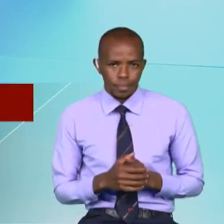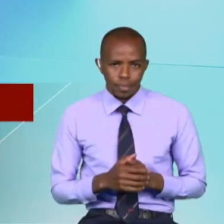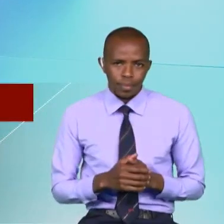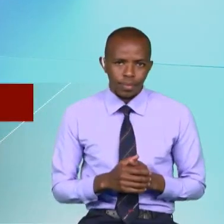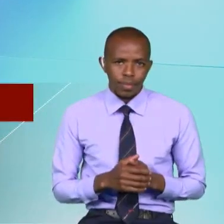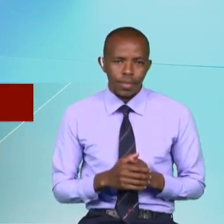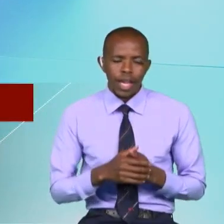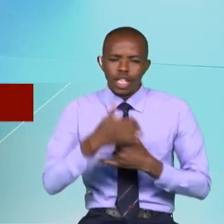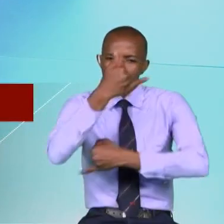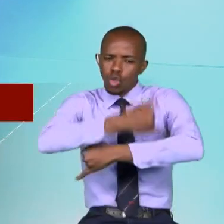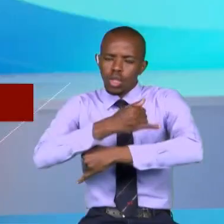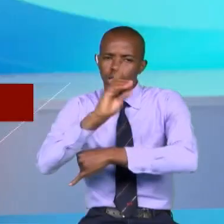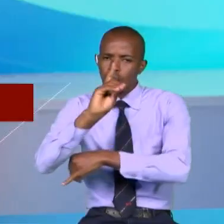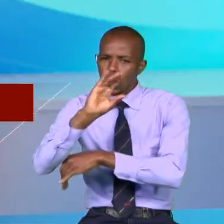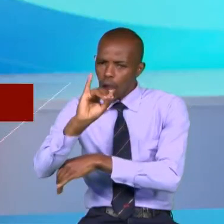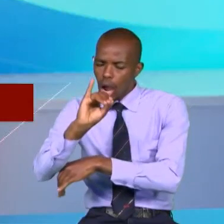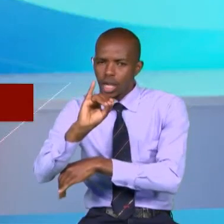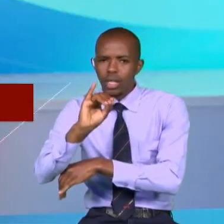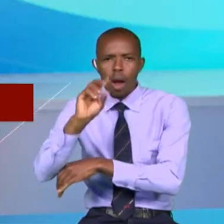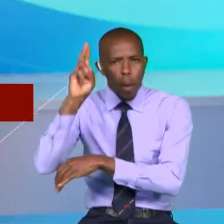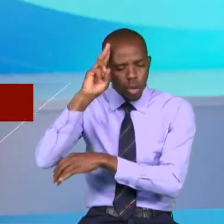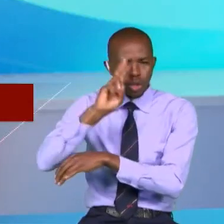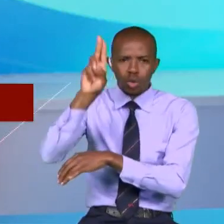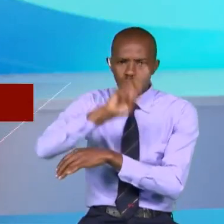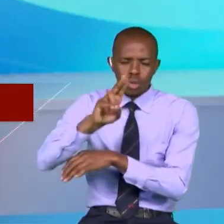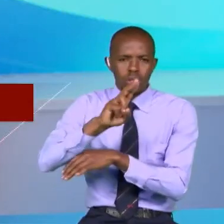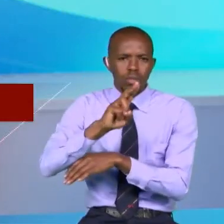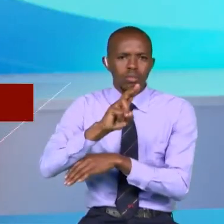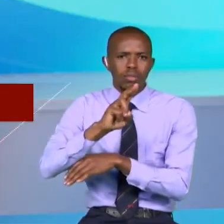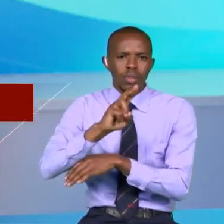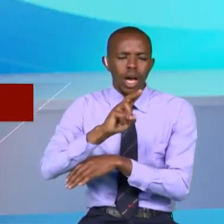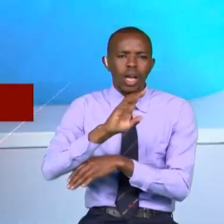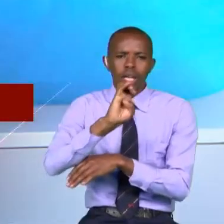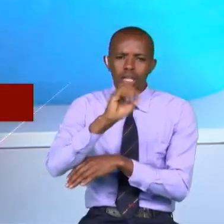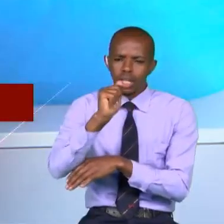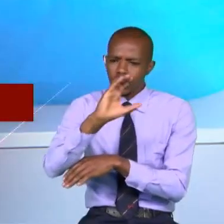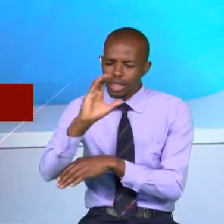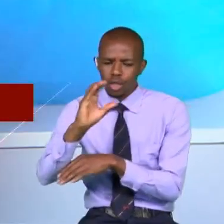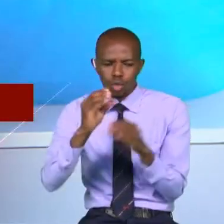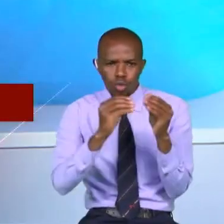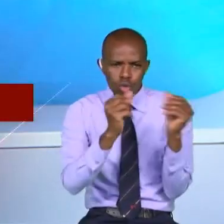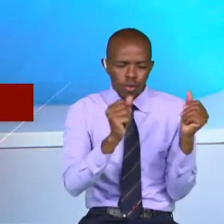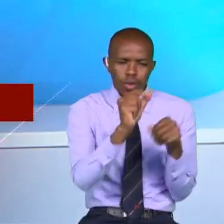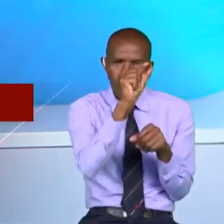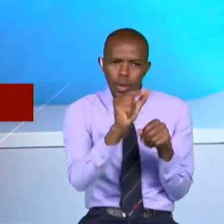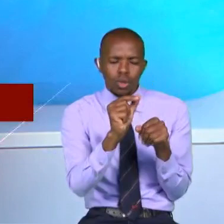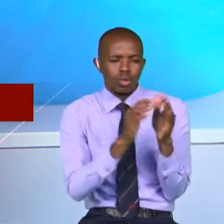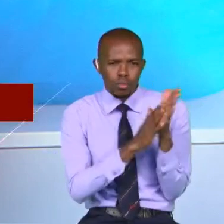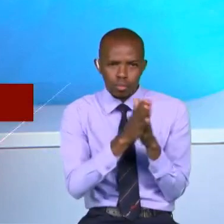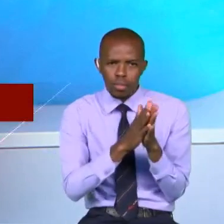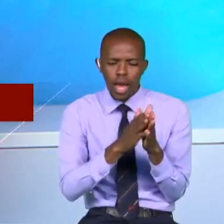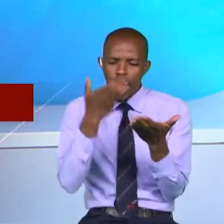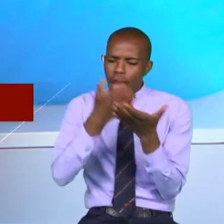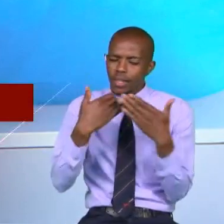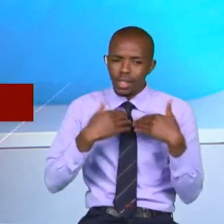such institutions as the DCI, as the police, are being used to settle, and the ESCC are used to settle personal scores. Mm. We do not have any